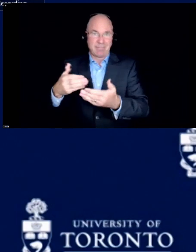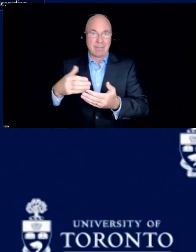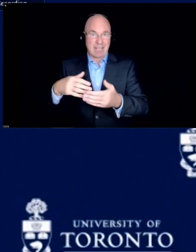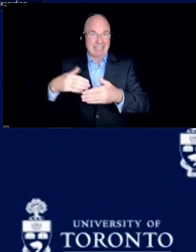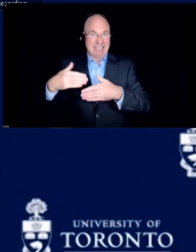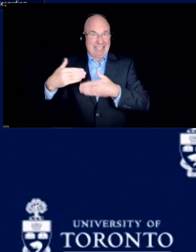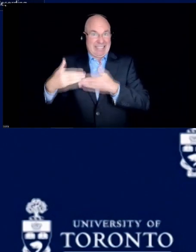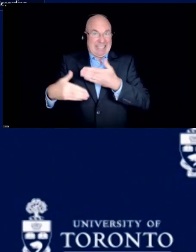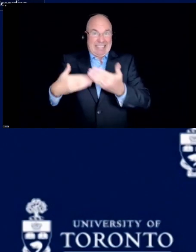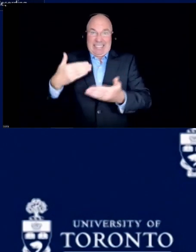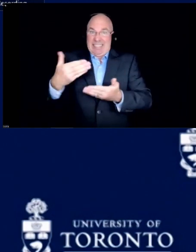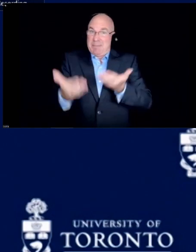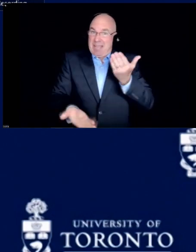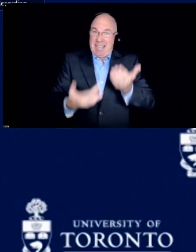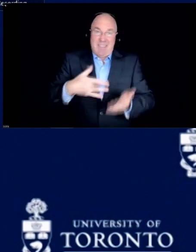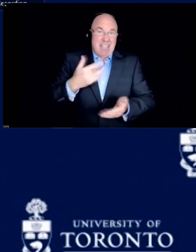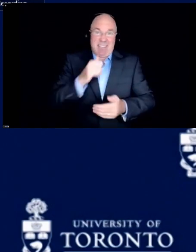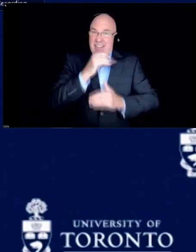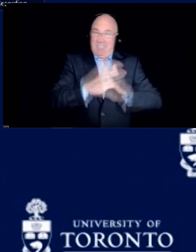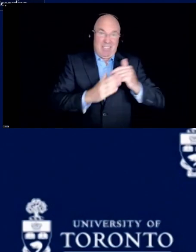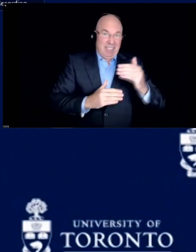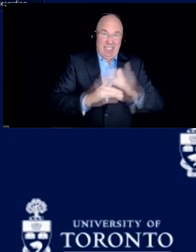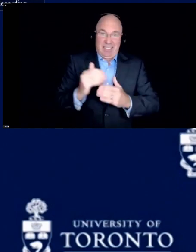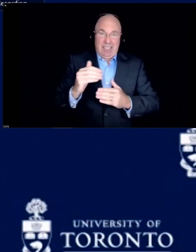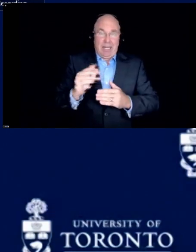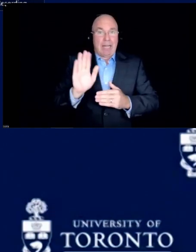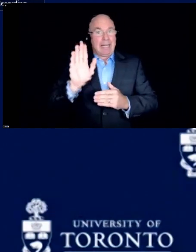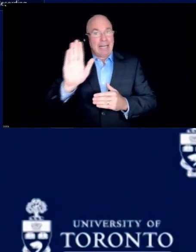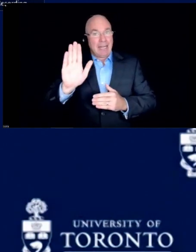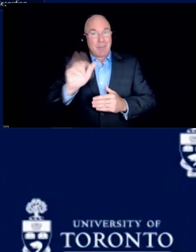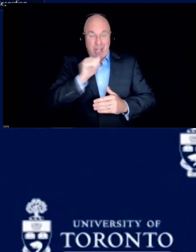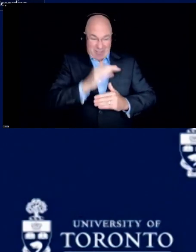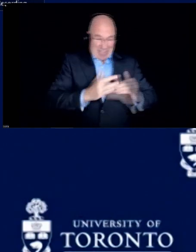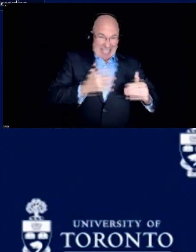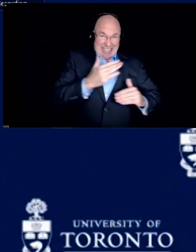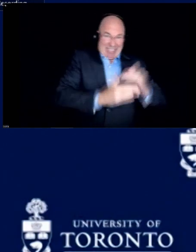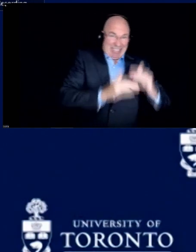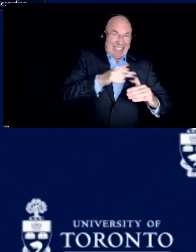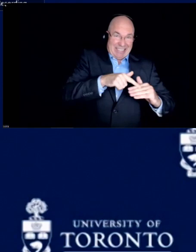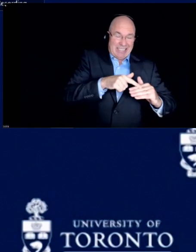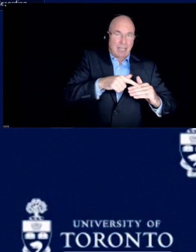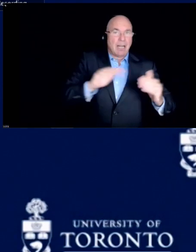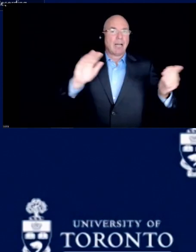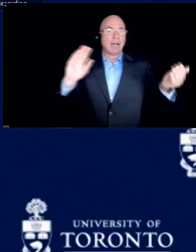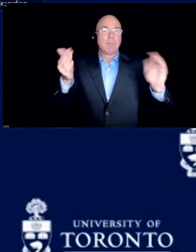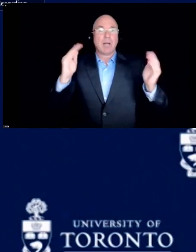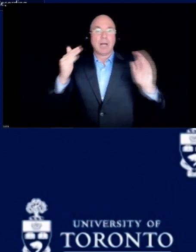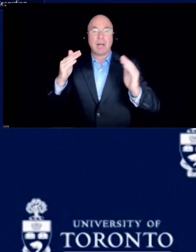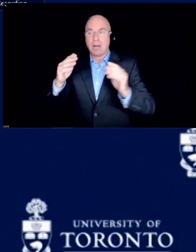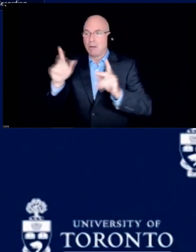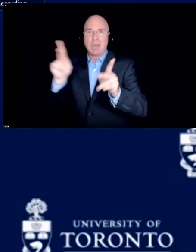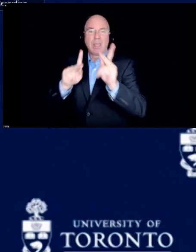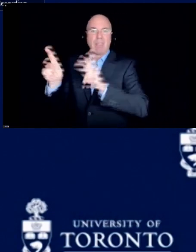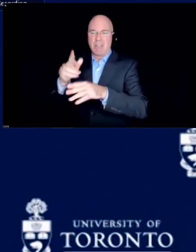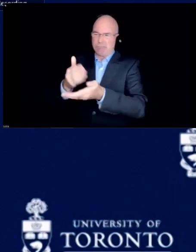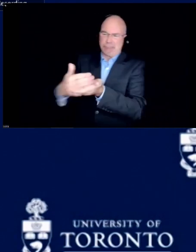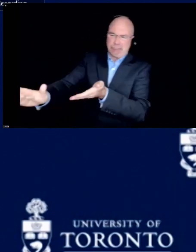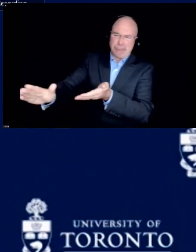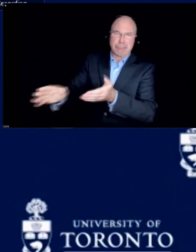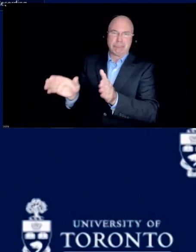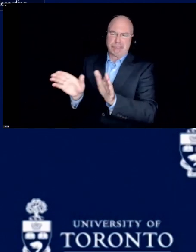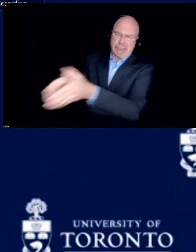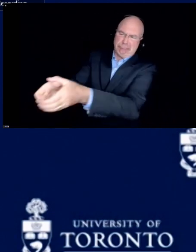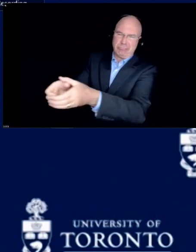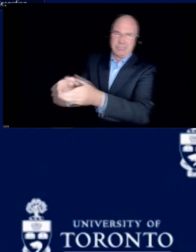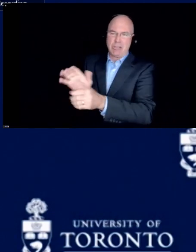president said, be uncomfortable, but that discomfort pales in comparison to the routinization of exclusion,